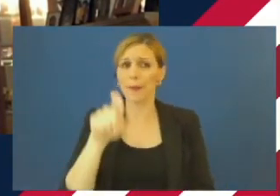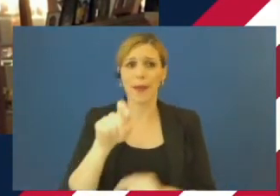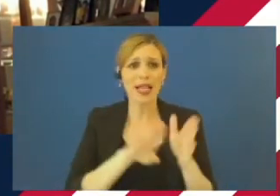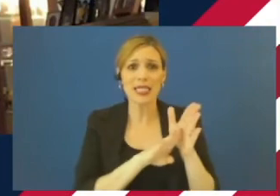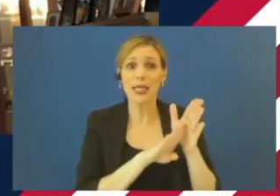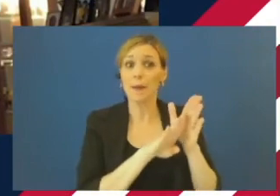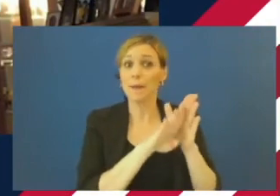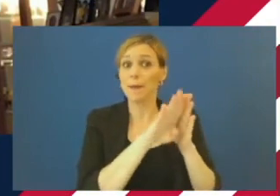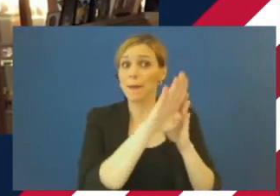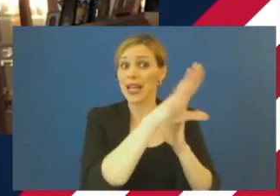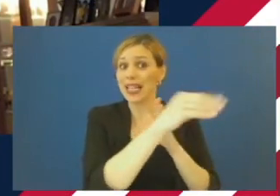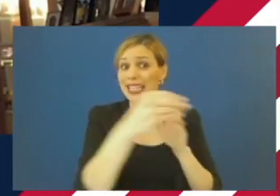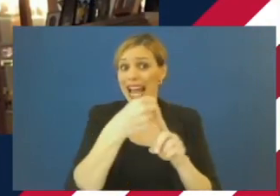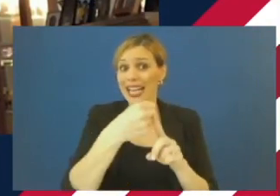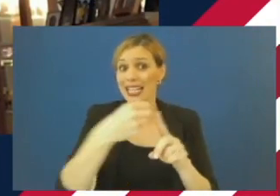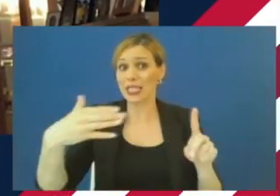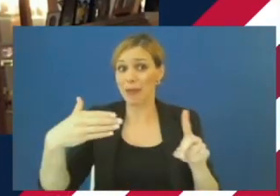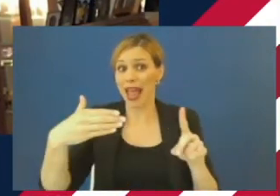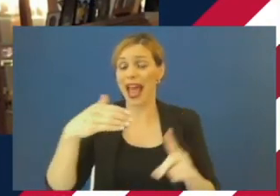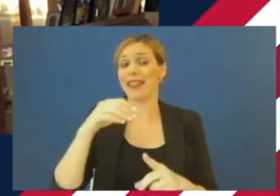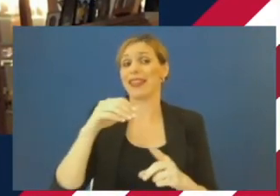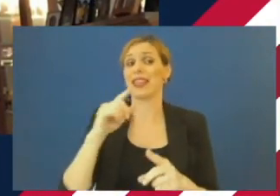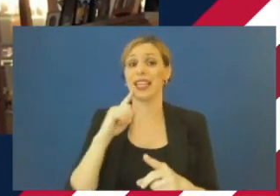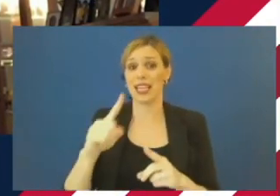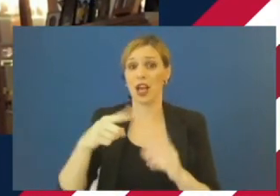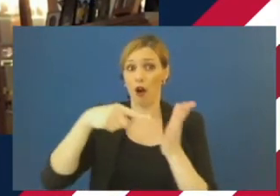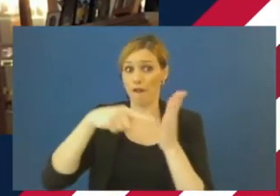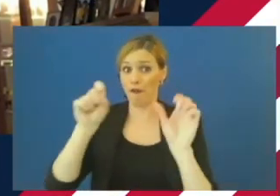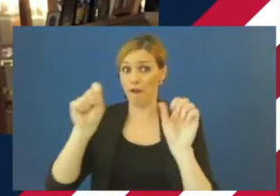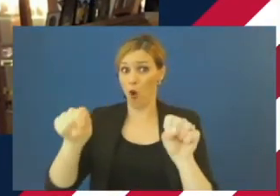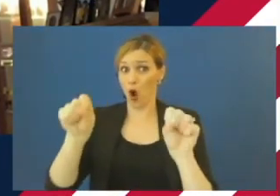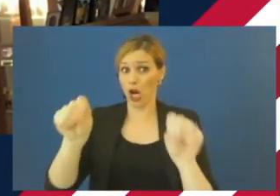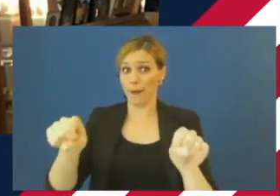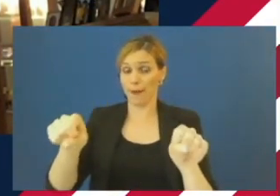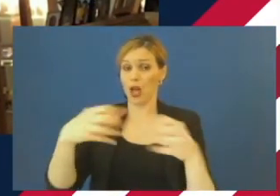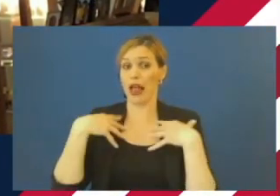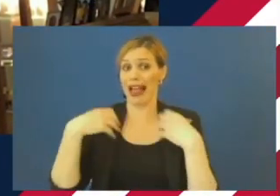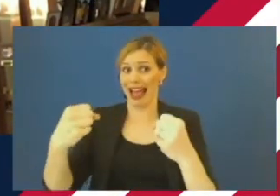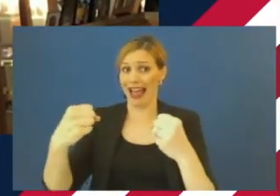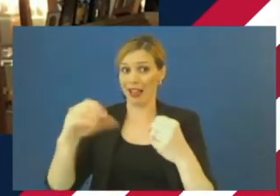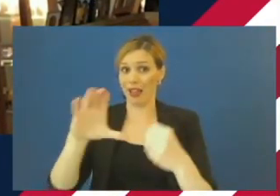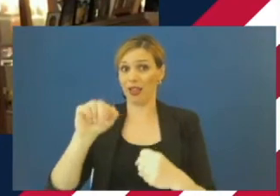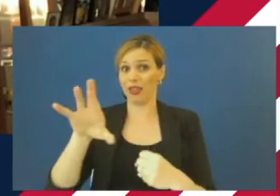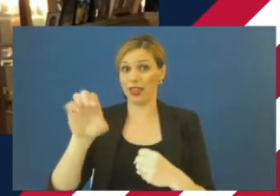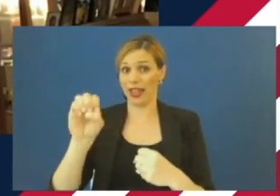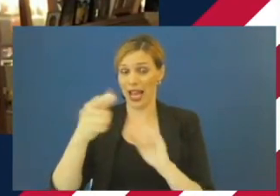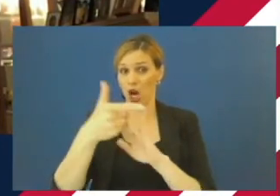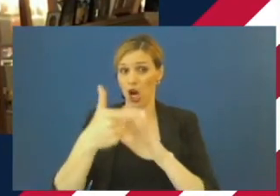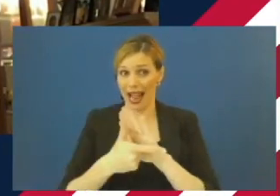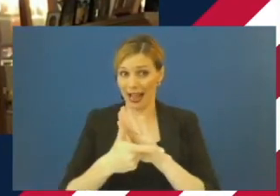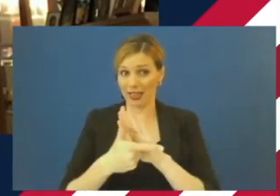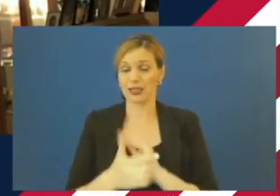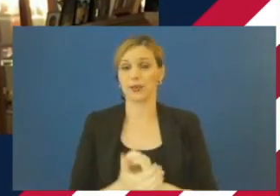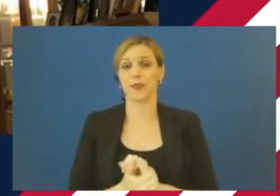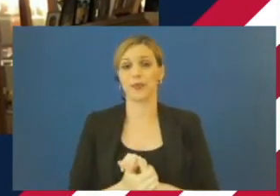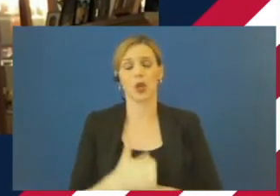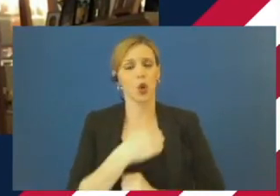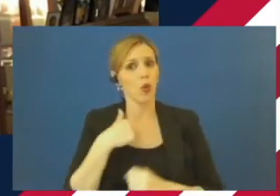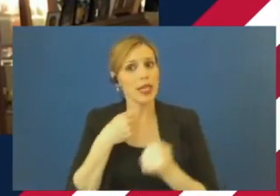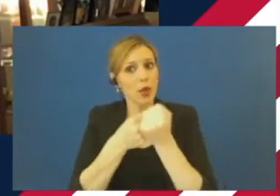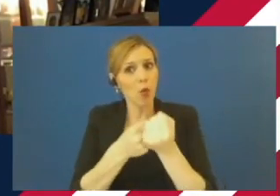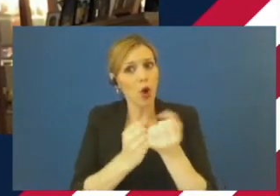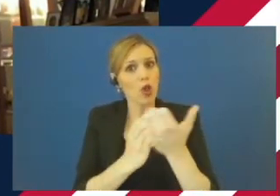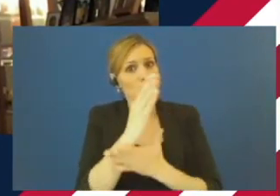Act while protecting high-quality health care plans the unions have negotiated with their employers. We support the right of workers to have a secure